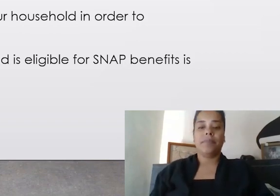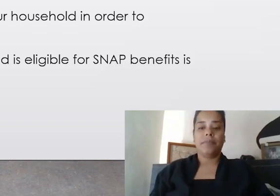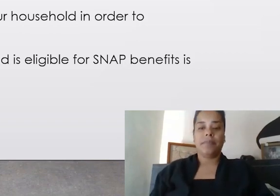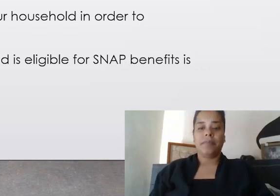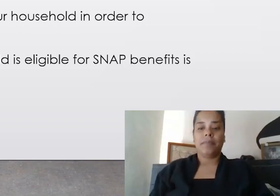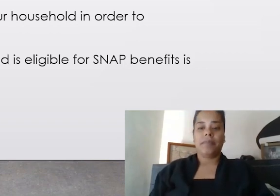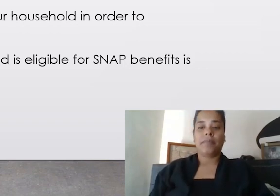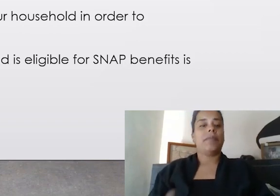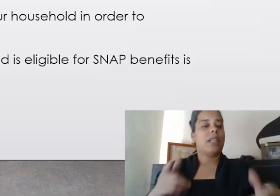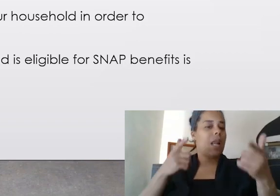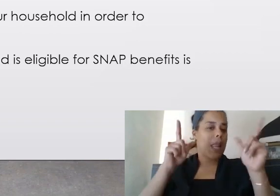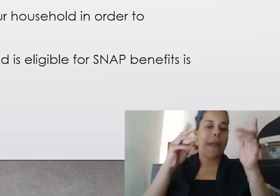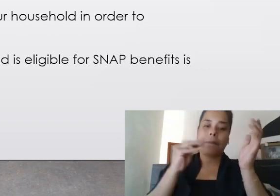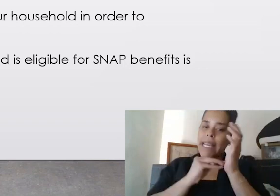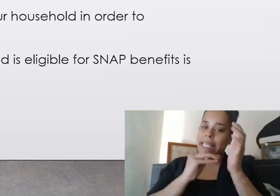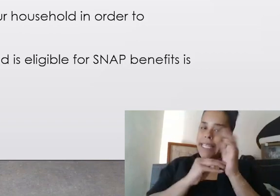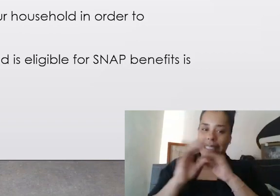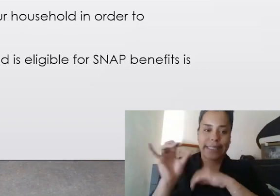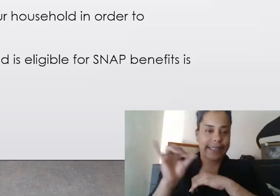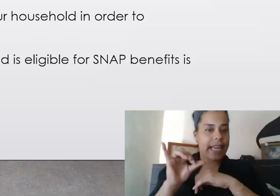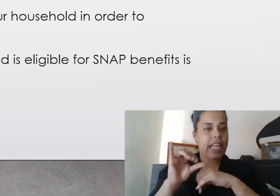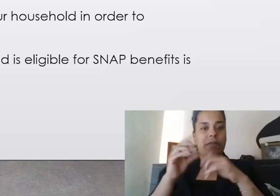denied. Let Medicaid determine